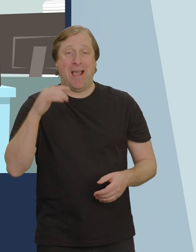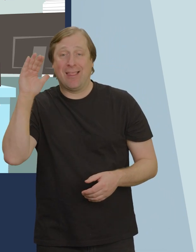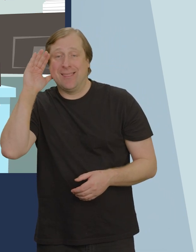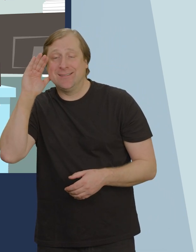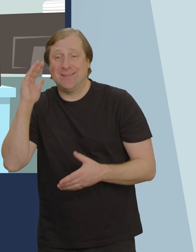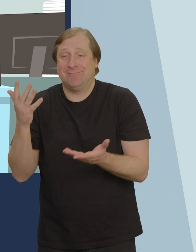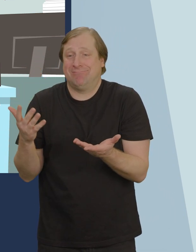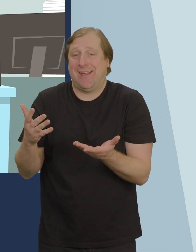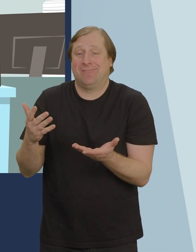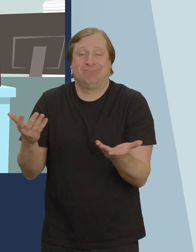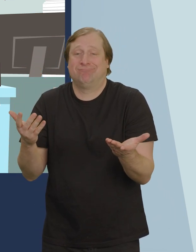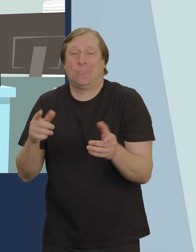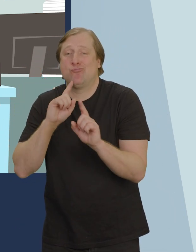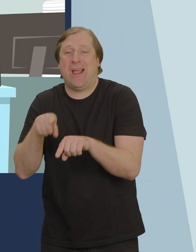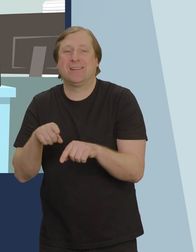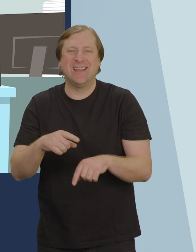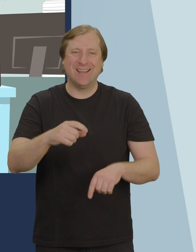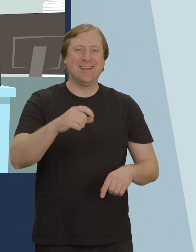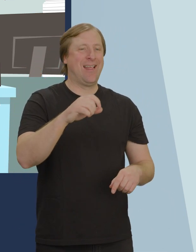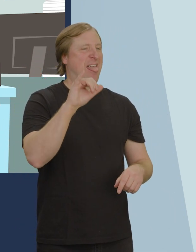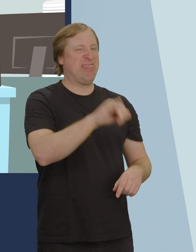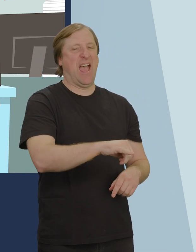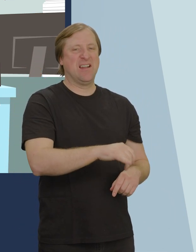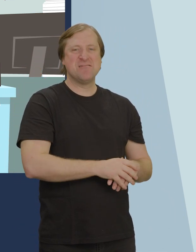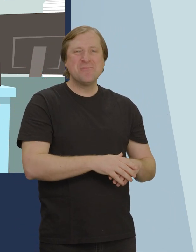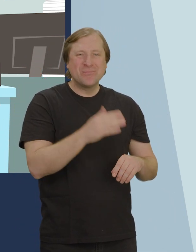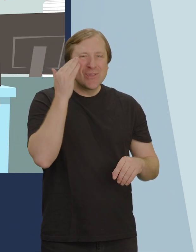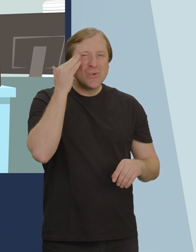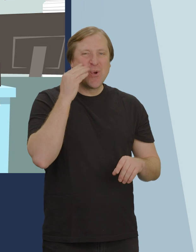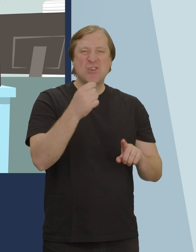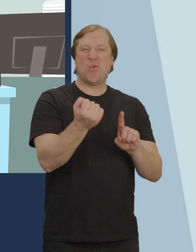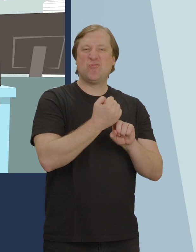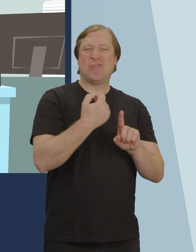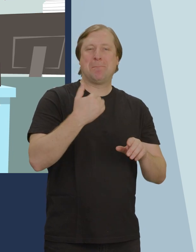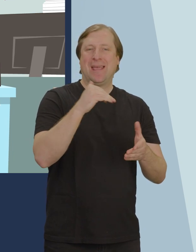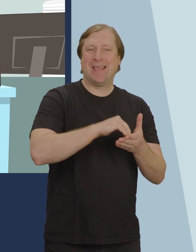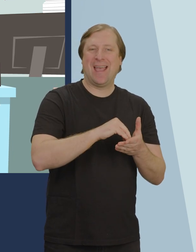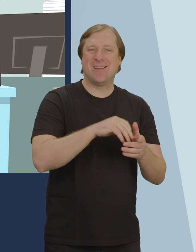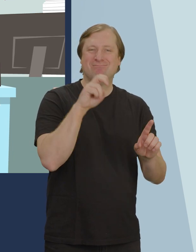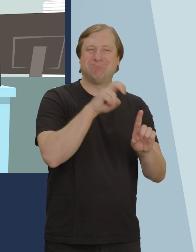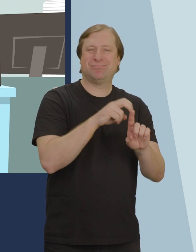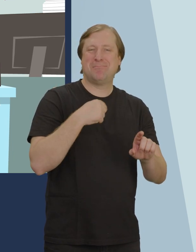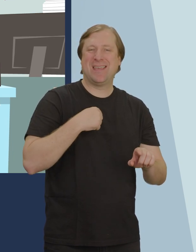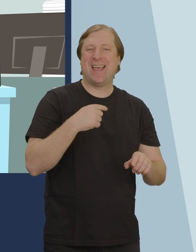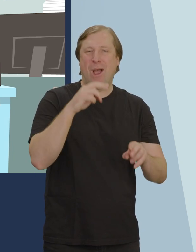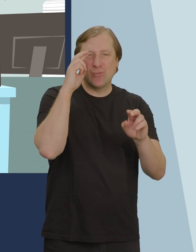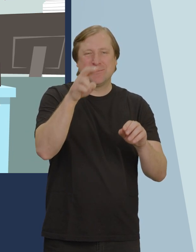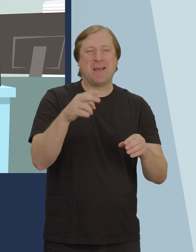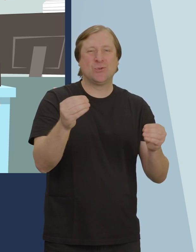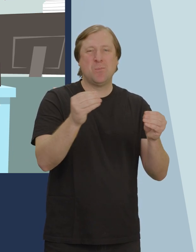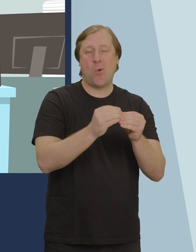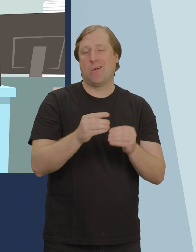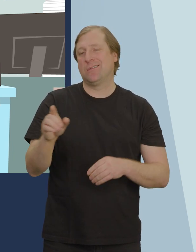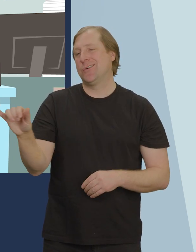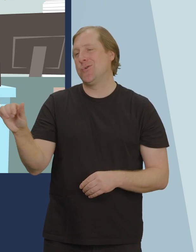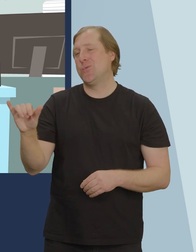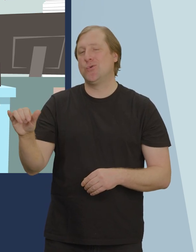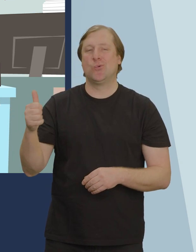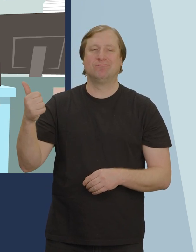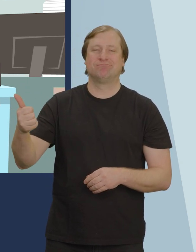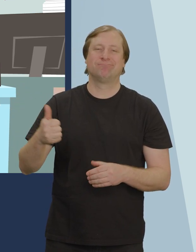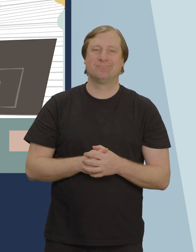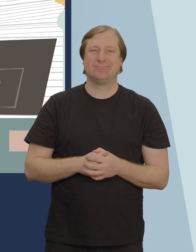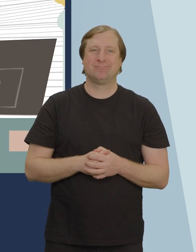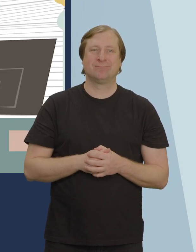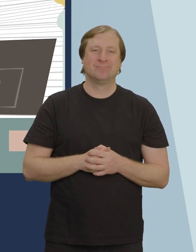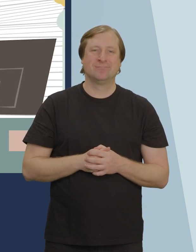and act upon what I heard? Exactly. You got me again today, Dani, and I respect you even more. Right back at ya.